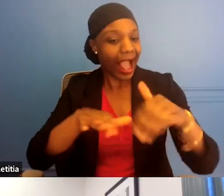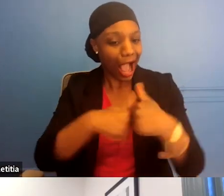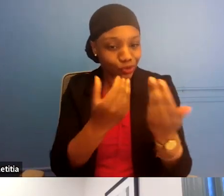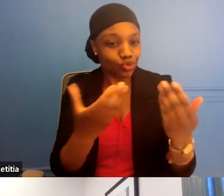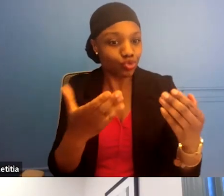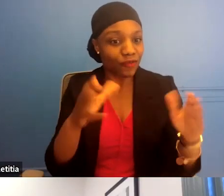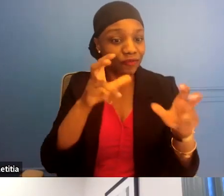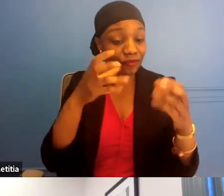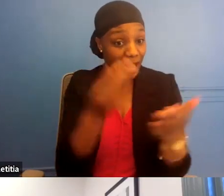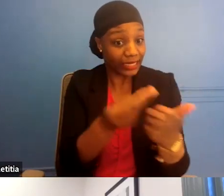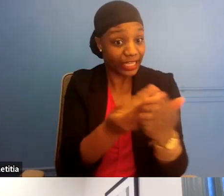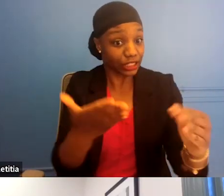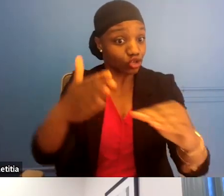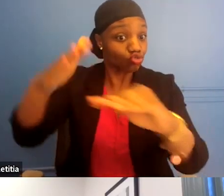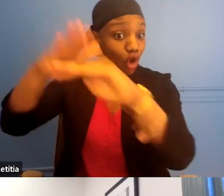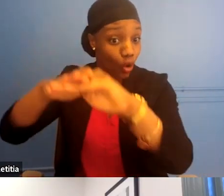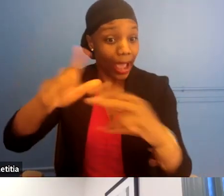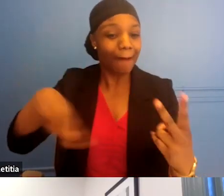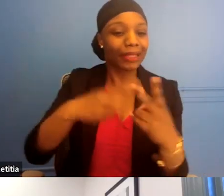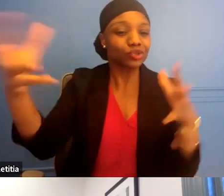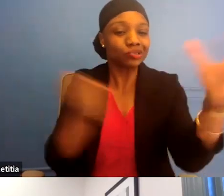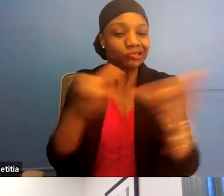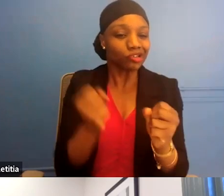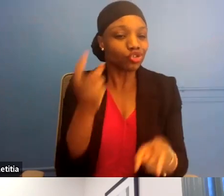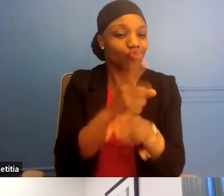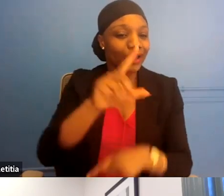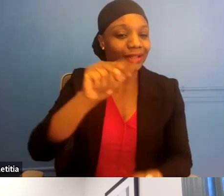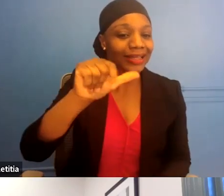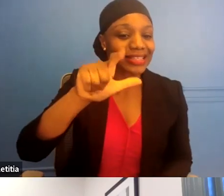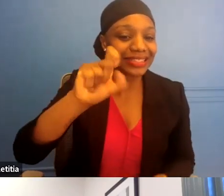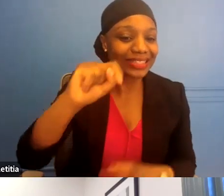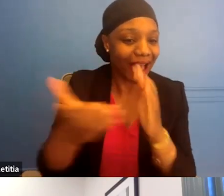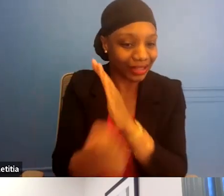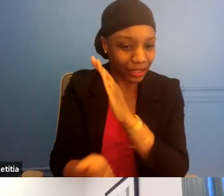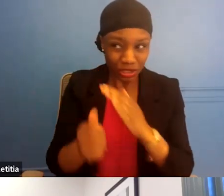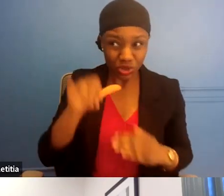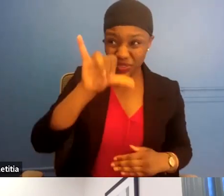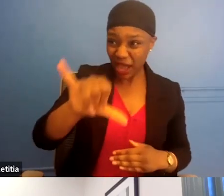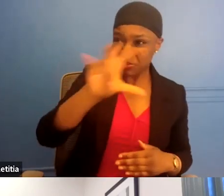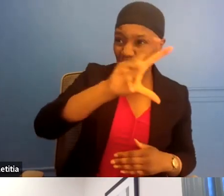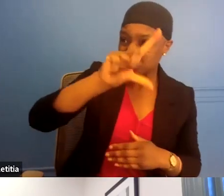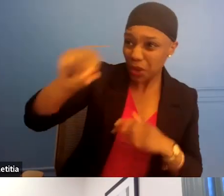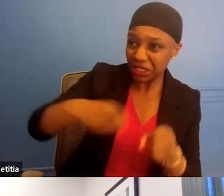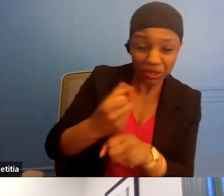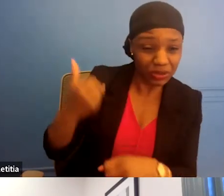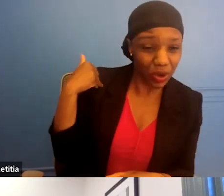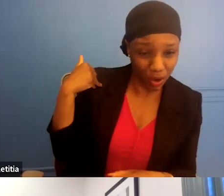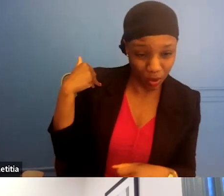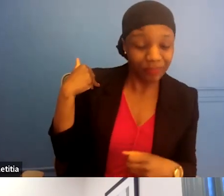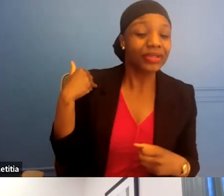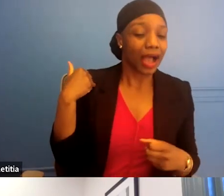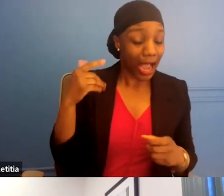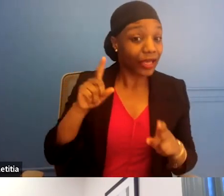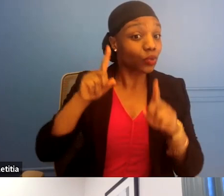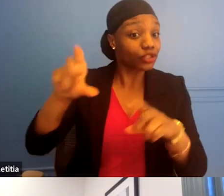and how to then find the right talent to go execute it. So that was effectively over 20 years ago. I went on to get my Stanford MBA, but